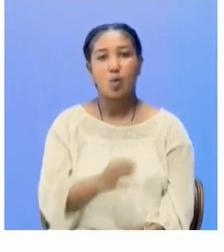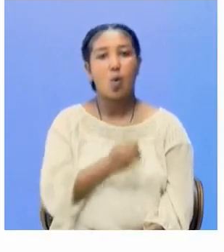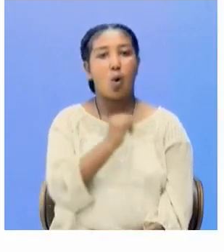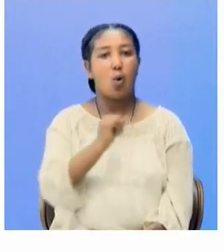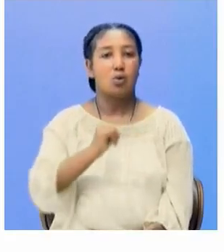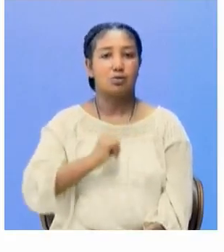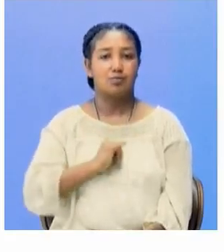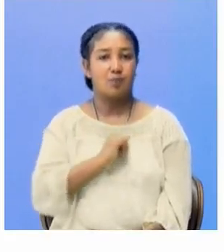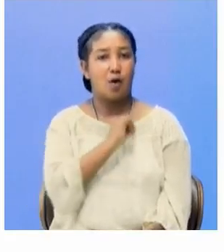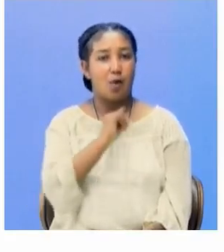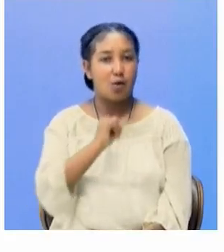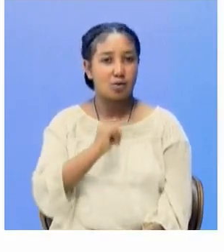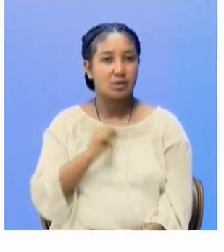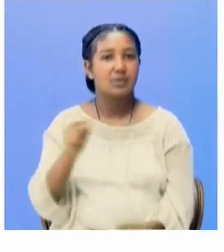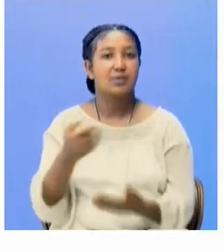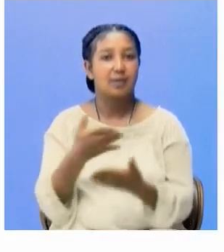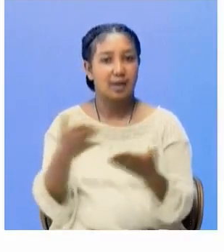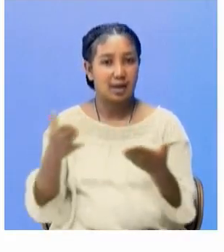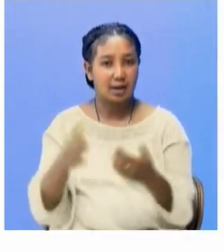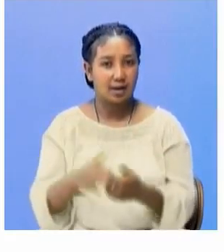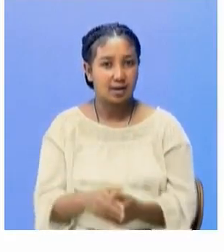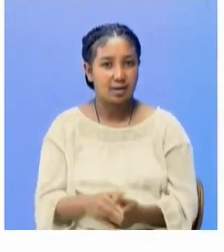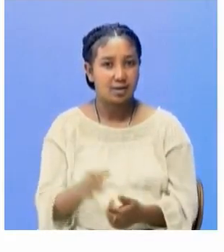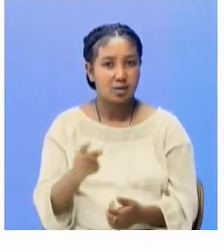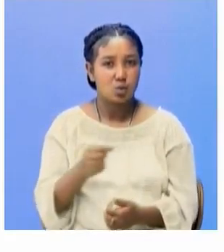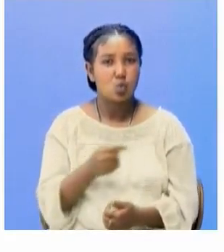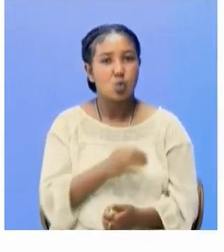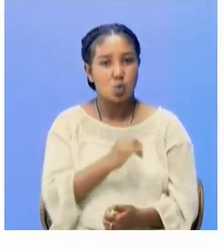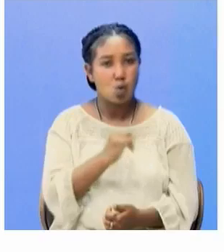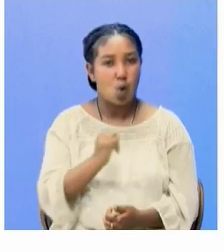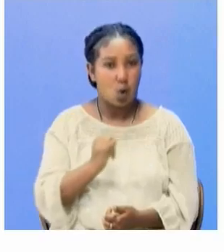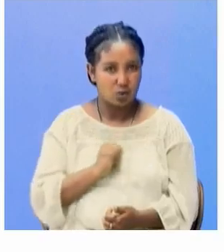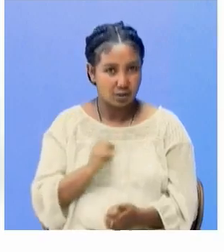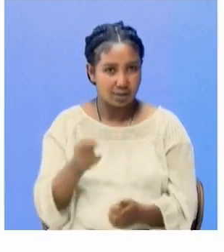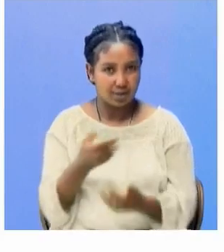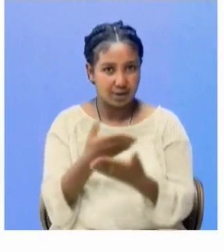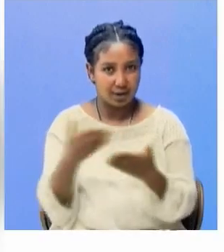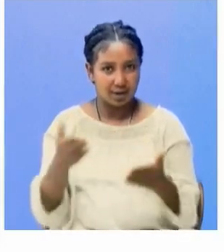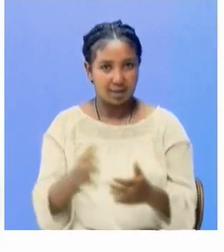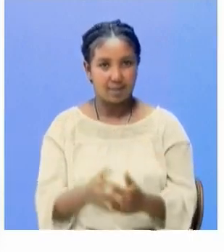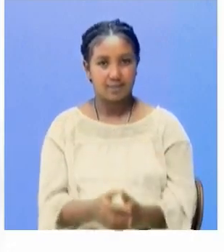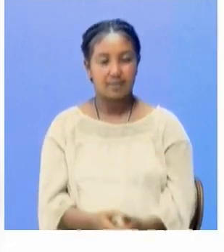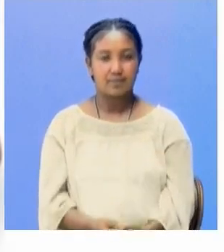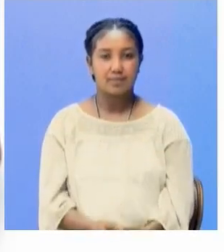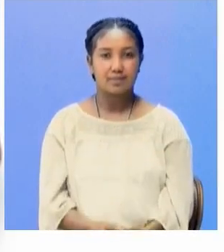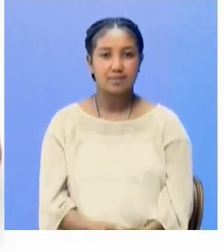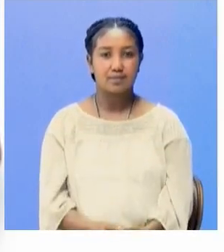owns something. Who owns something.